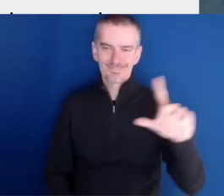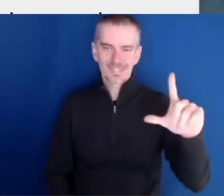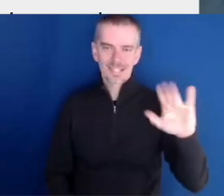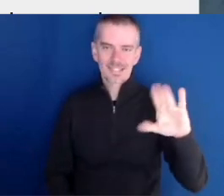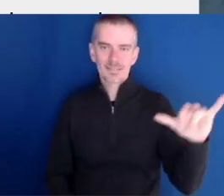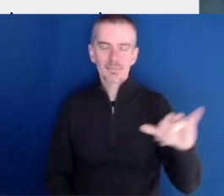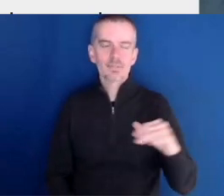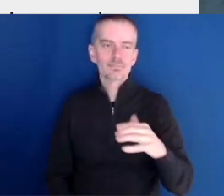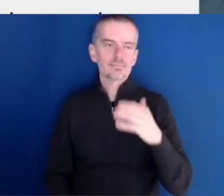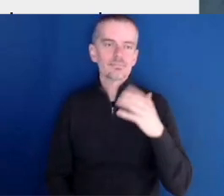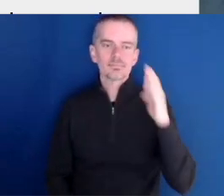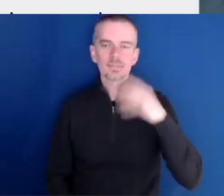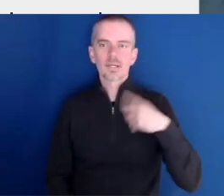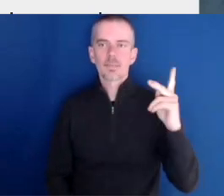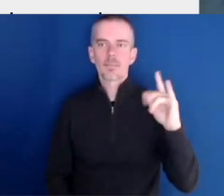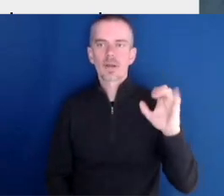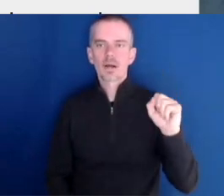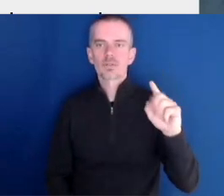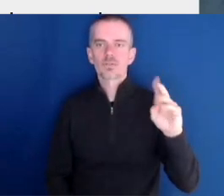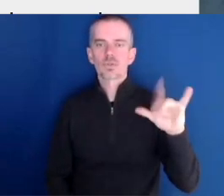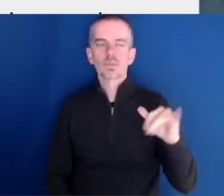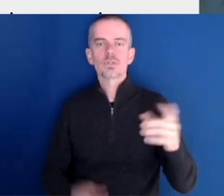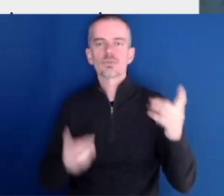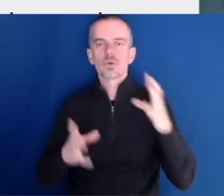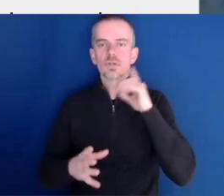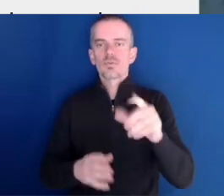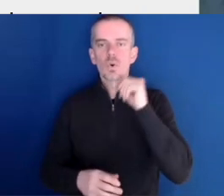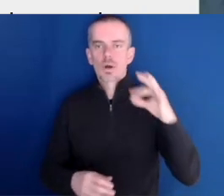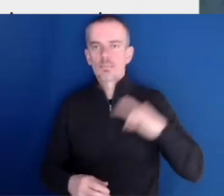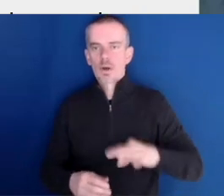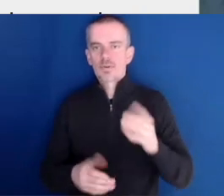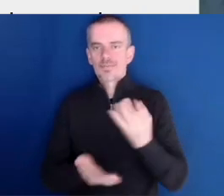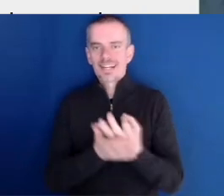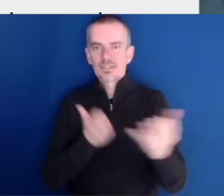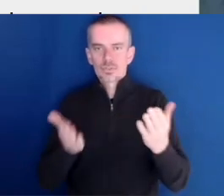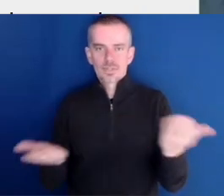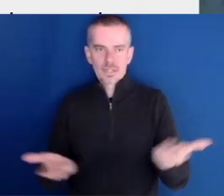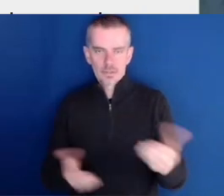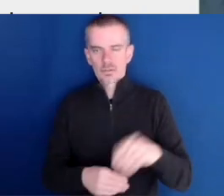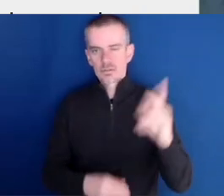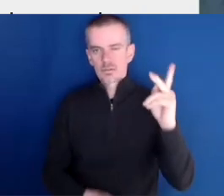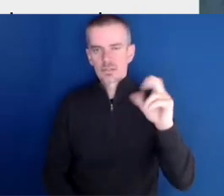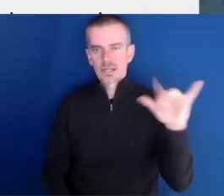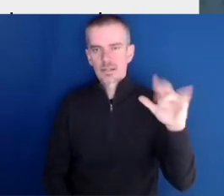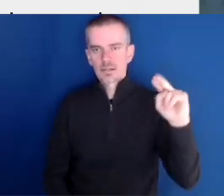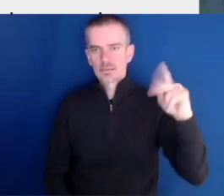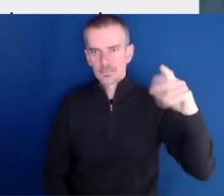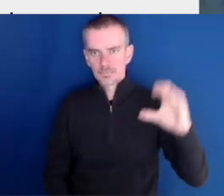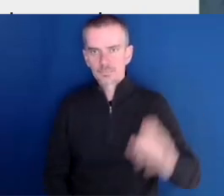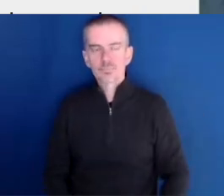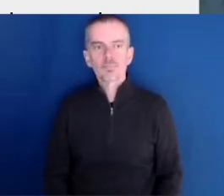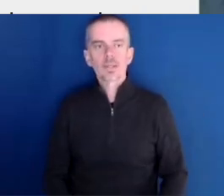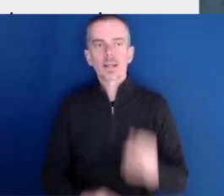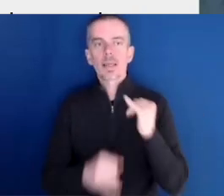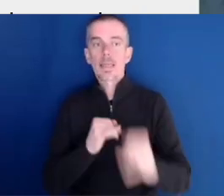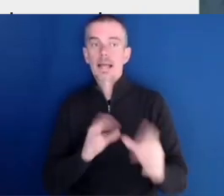everybody. I'm Kyle Stokely. I am the Director of Nonprofit Financial Services here at Kelley Nonprofit Consulting. Last